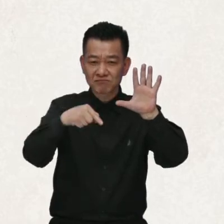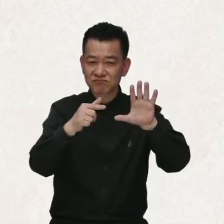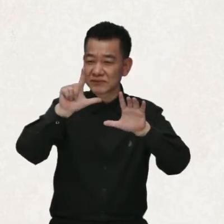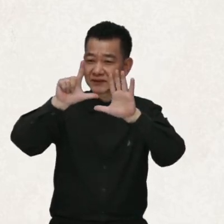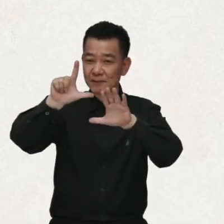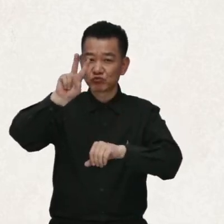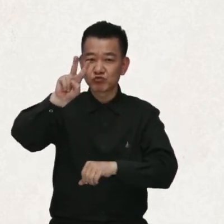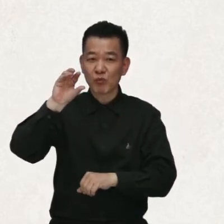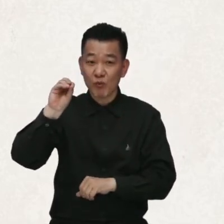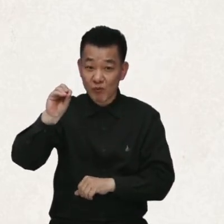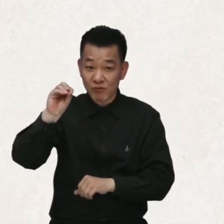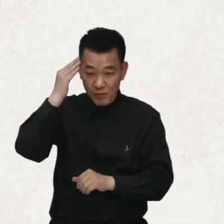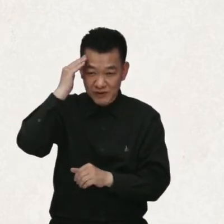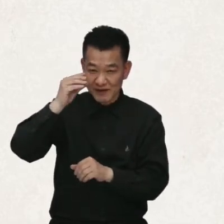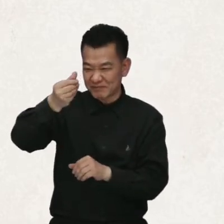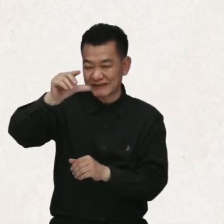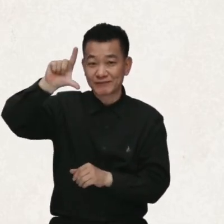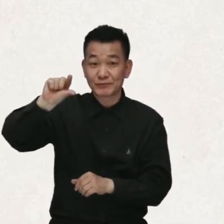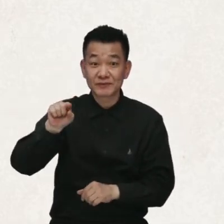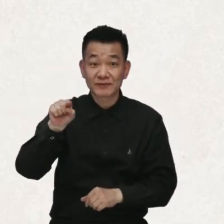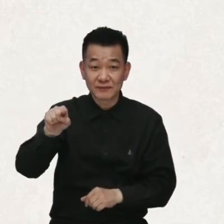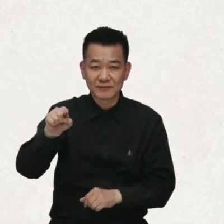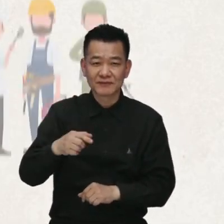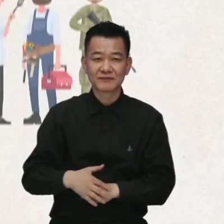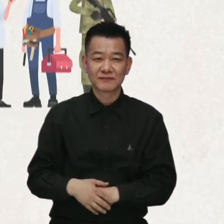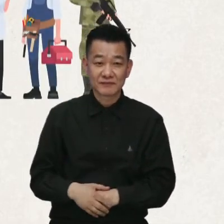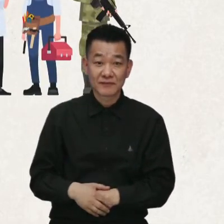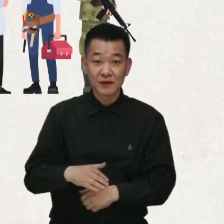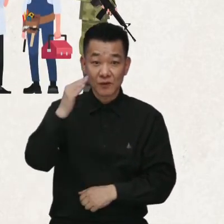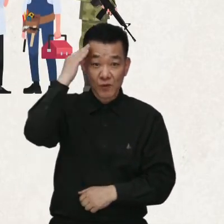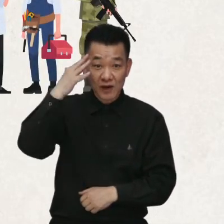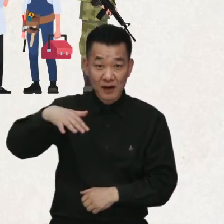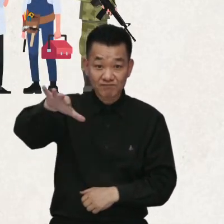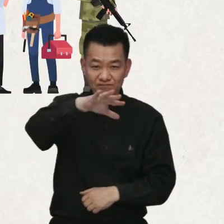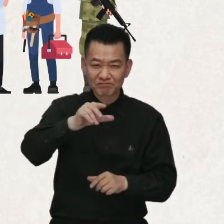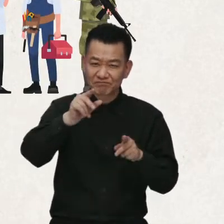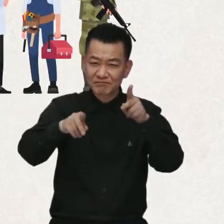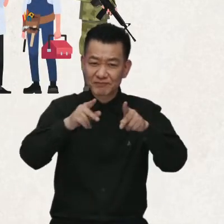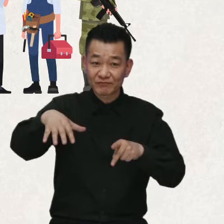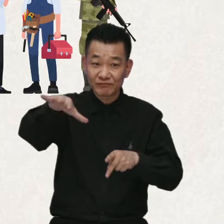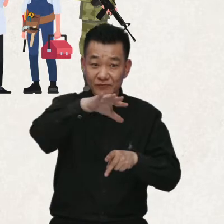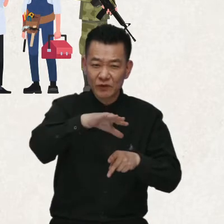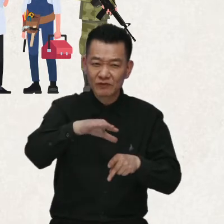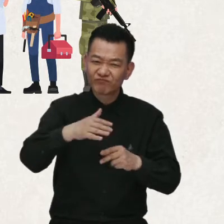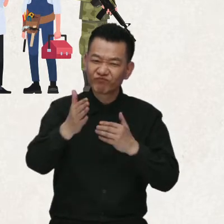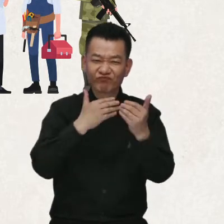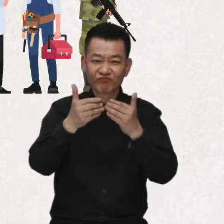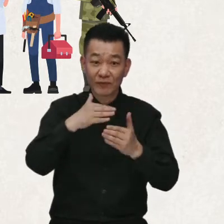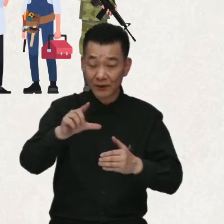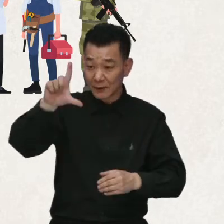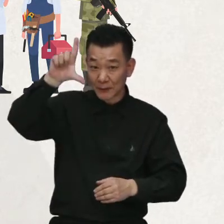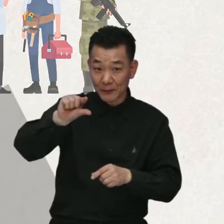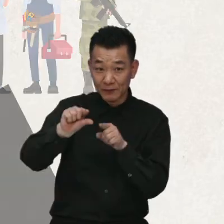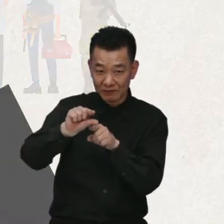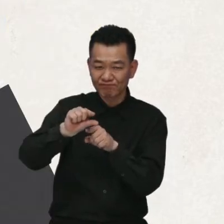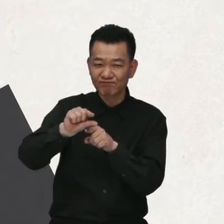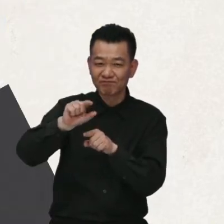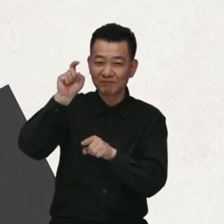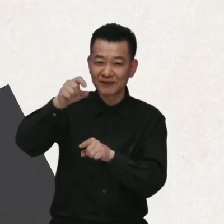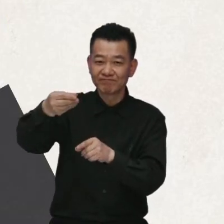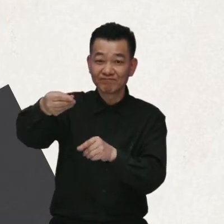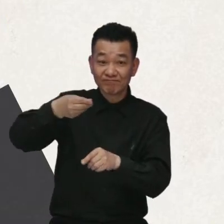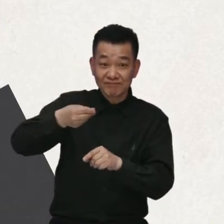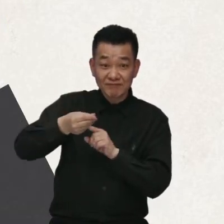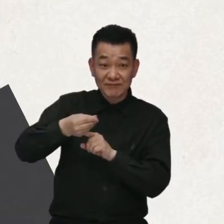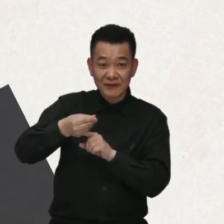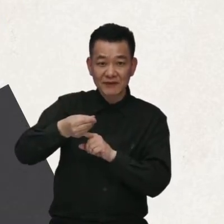is 8,720 Korean won. All Koreans are insured to receive minimum wage.